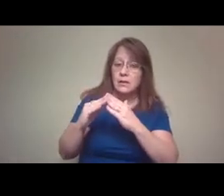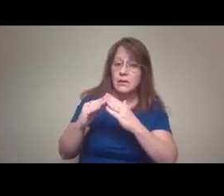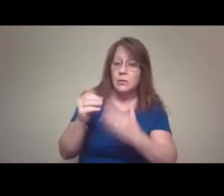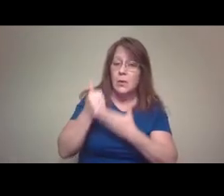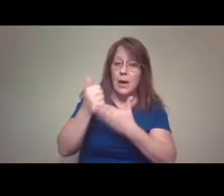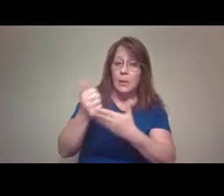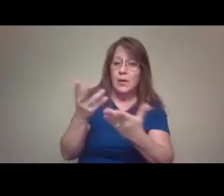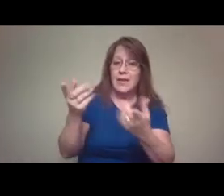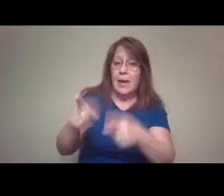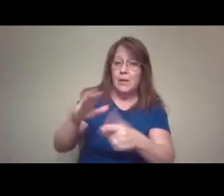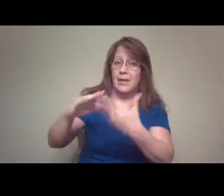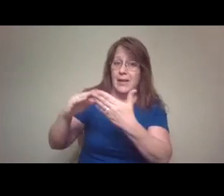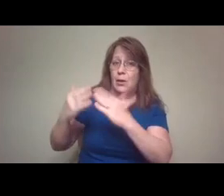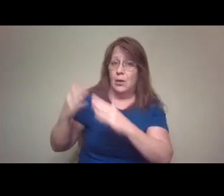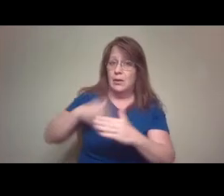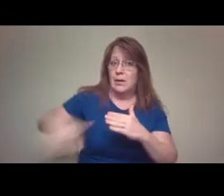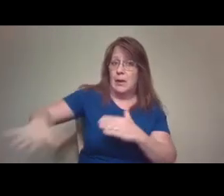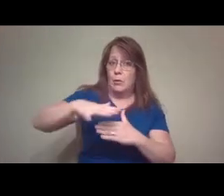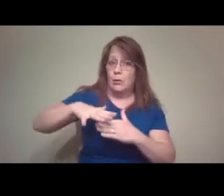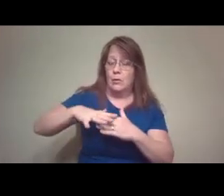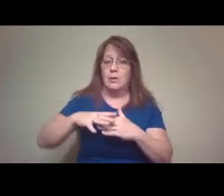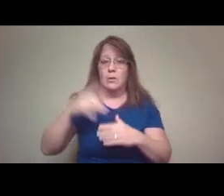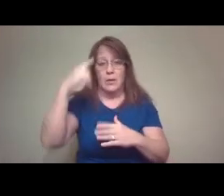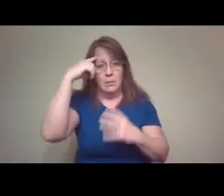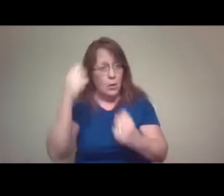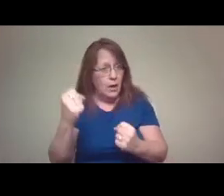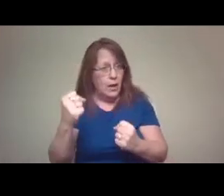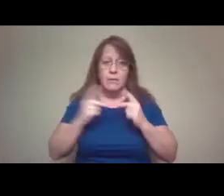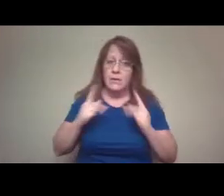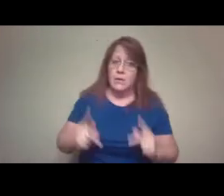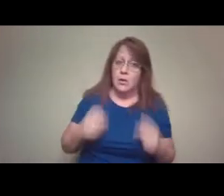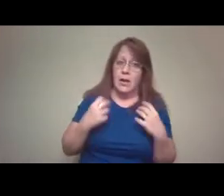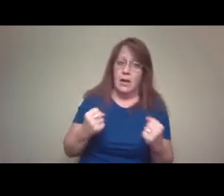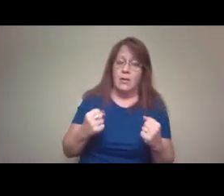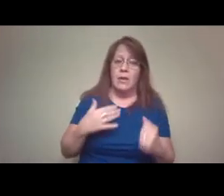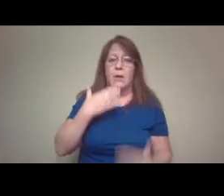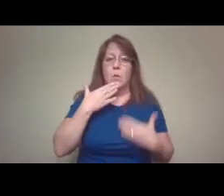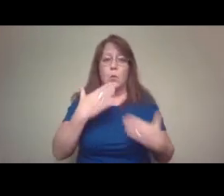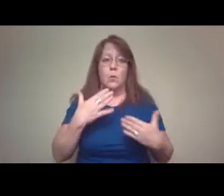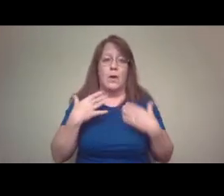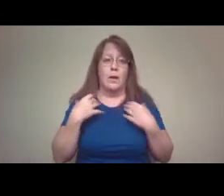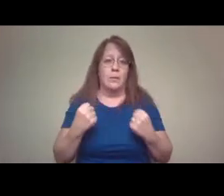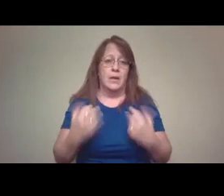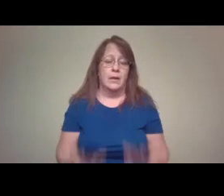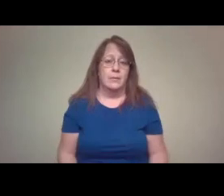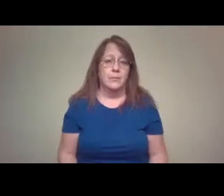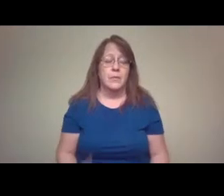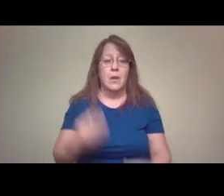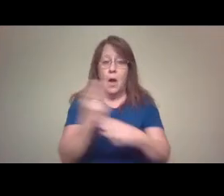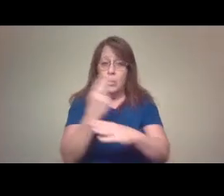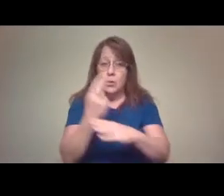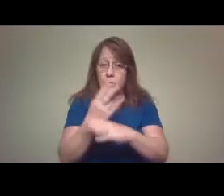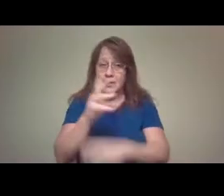neighborhoods related to suicide prevention, mental health, physical health, and well-being. The use of data has helped us in